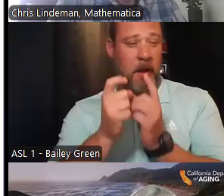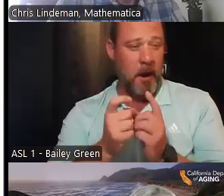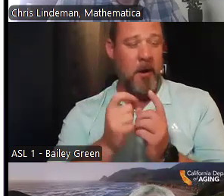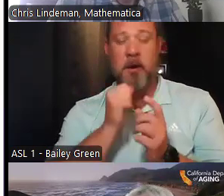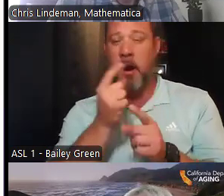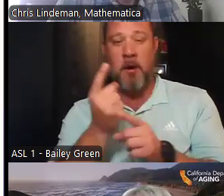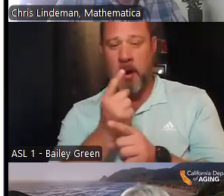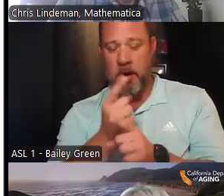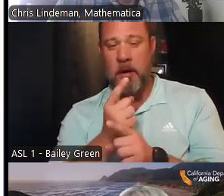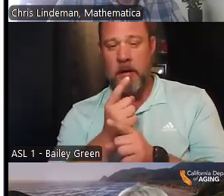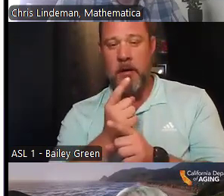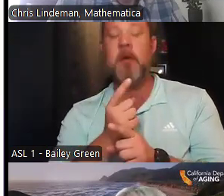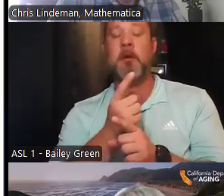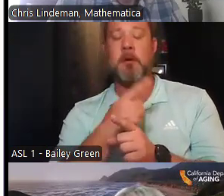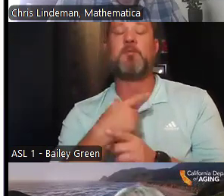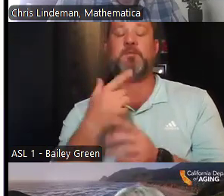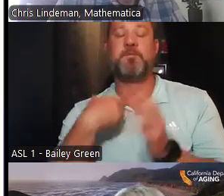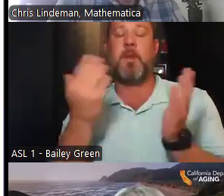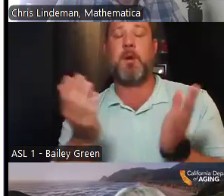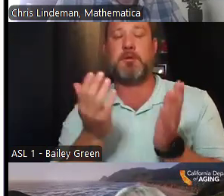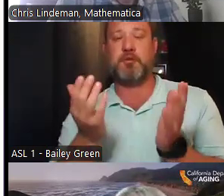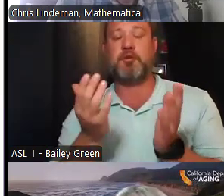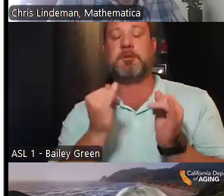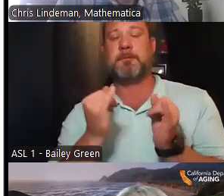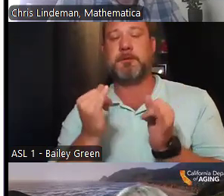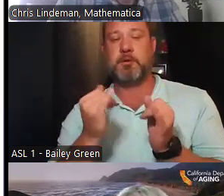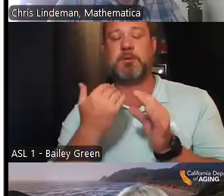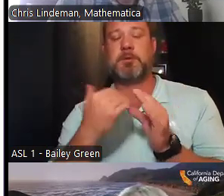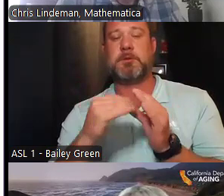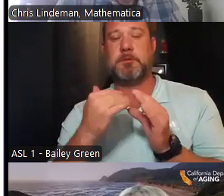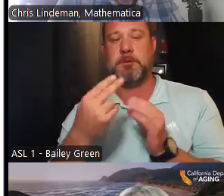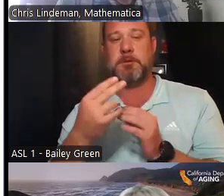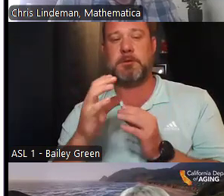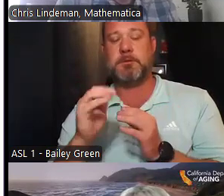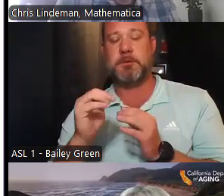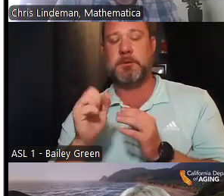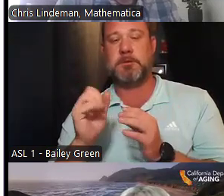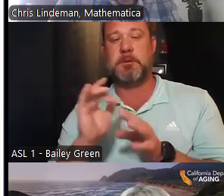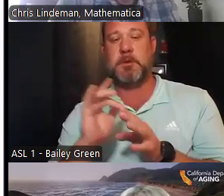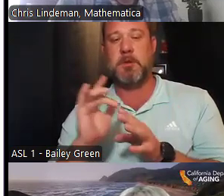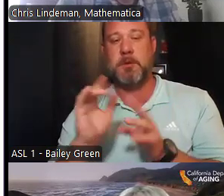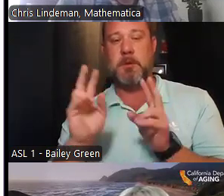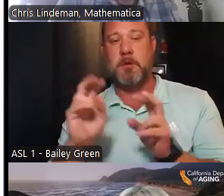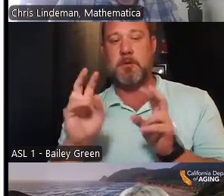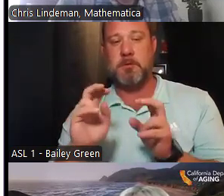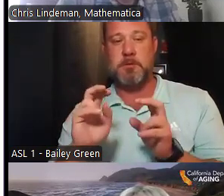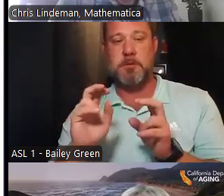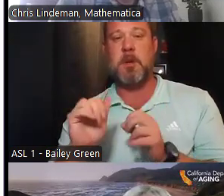not correct, we do encourage individuals to email HCBS Gap Analysis